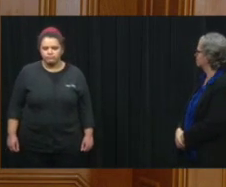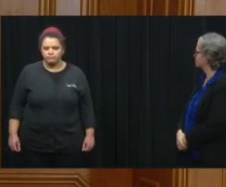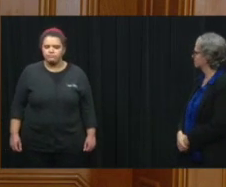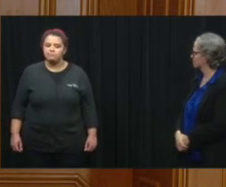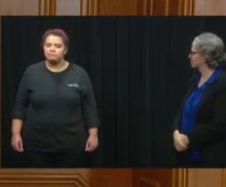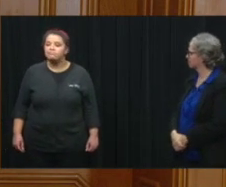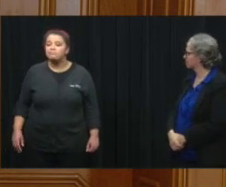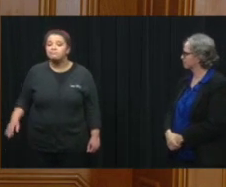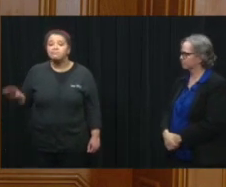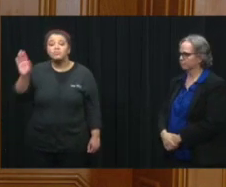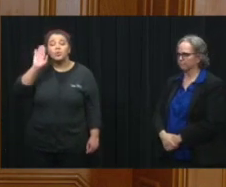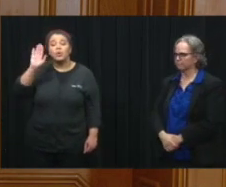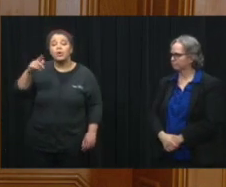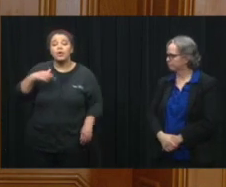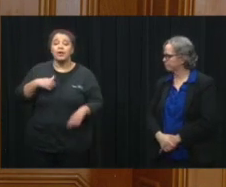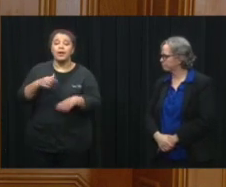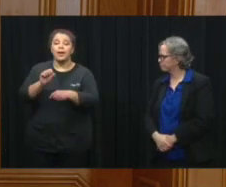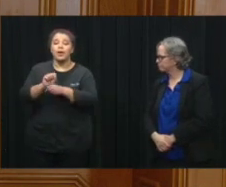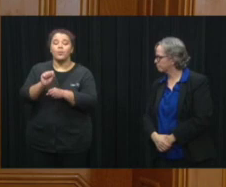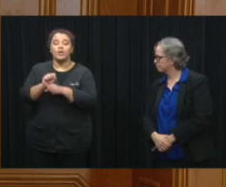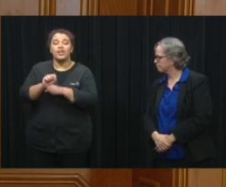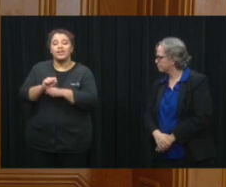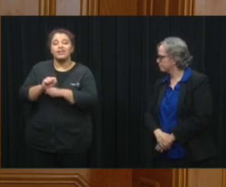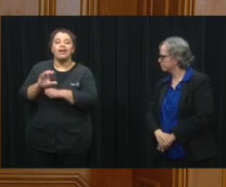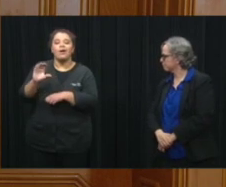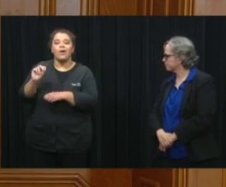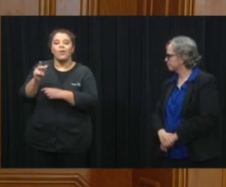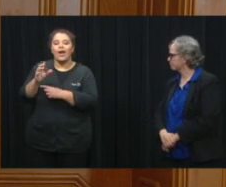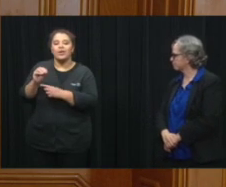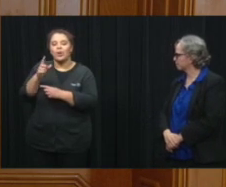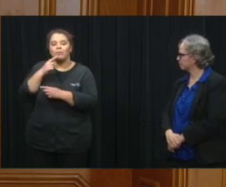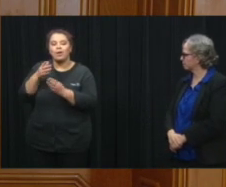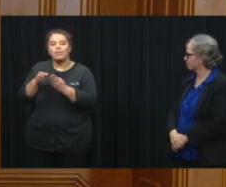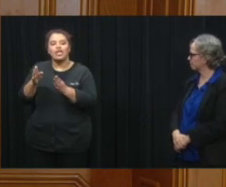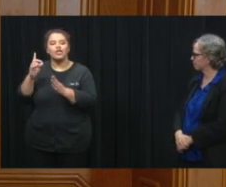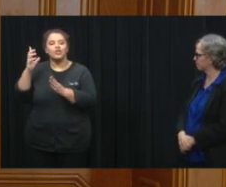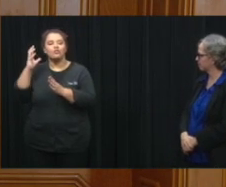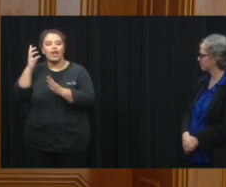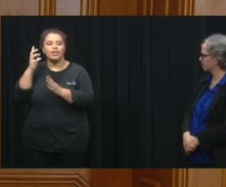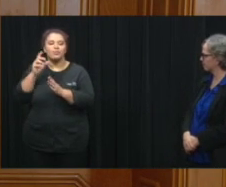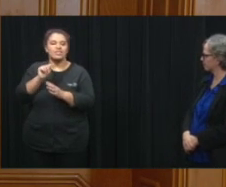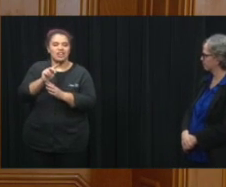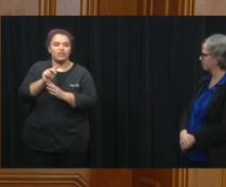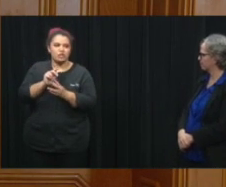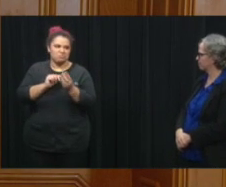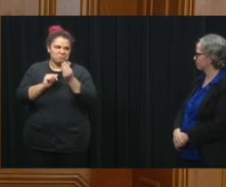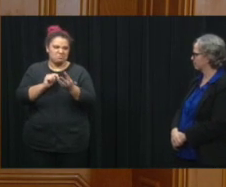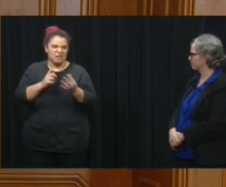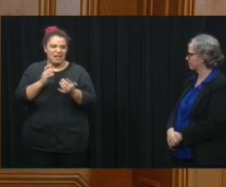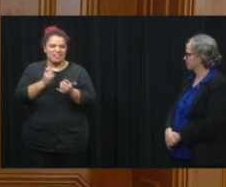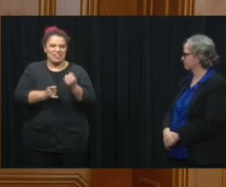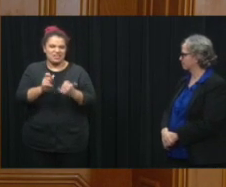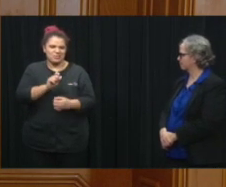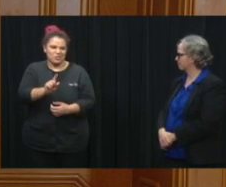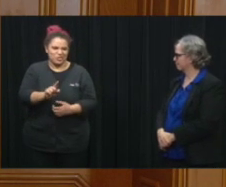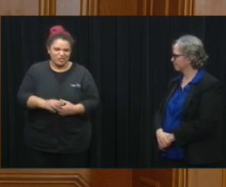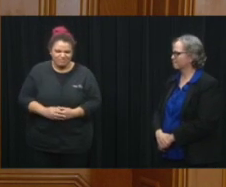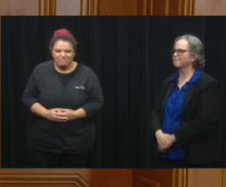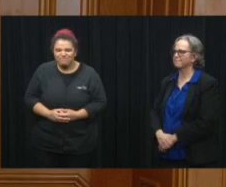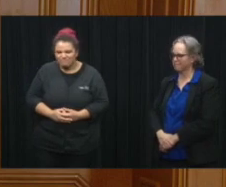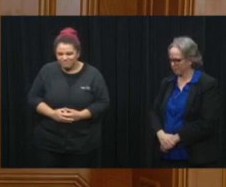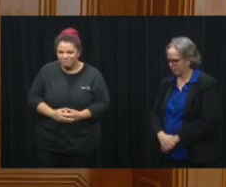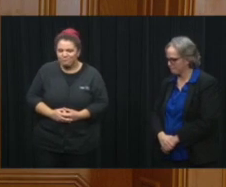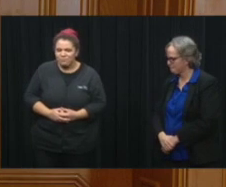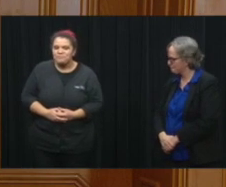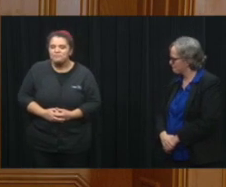Hi, everyone. Andy Chow with Ohio Public Radio and Television State House News Bureau. I was told I have the last question. When it comes to